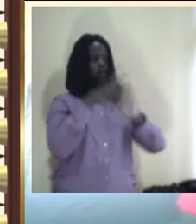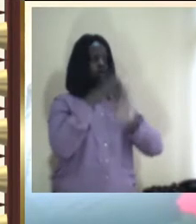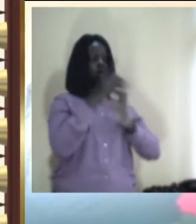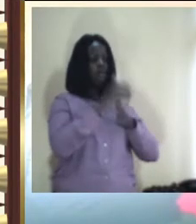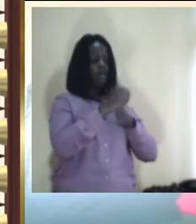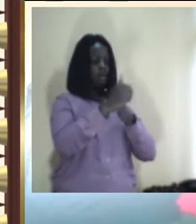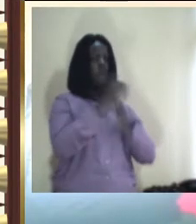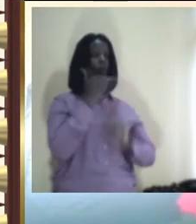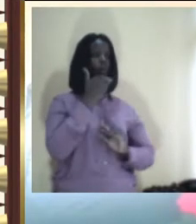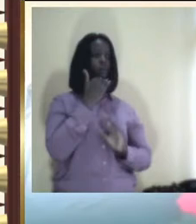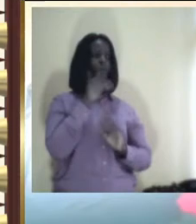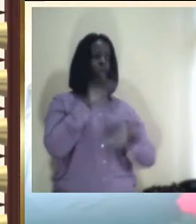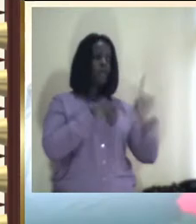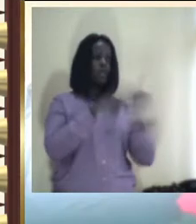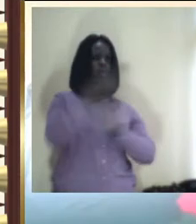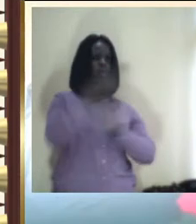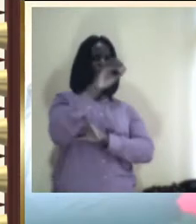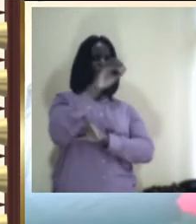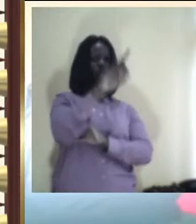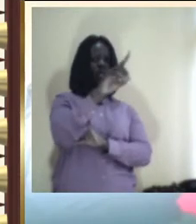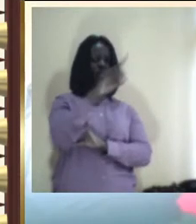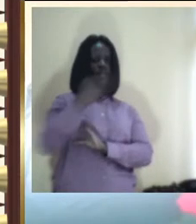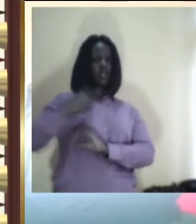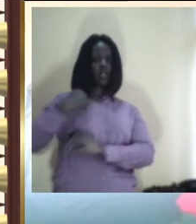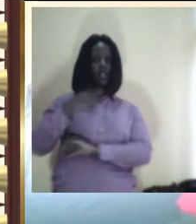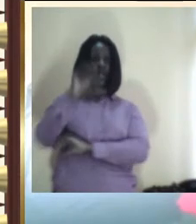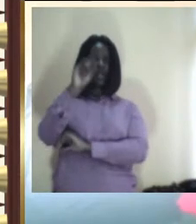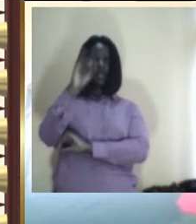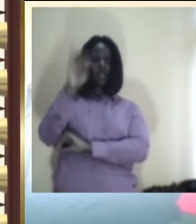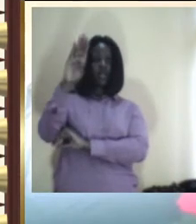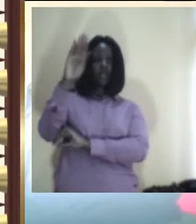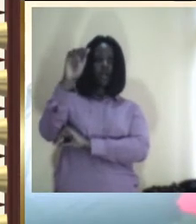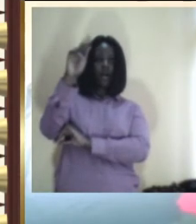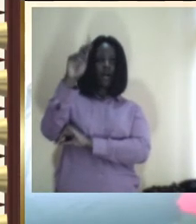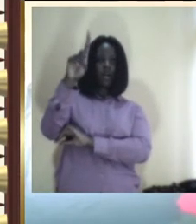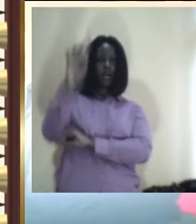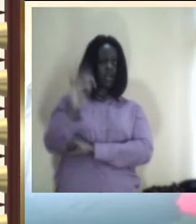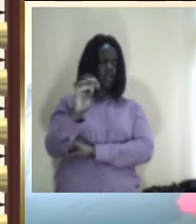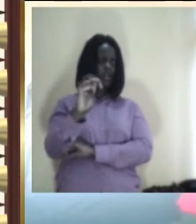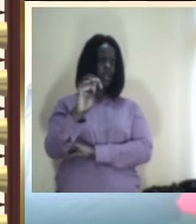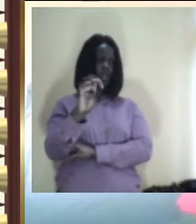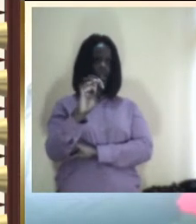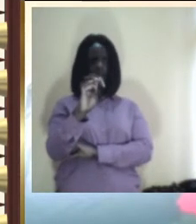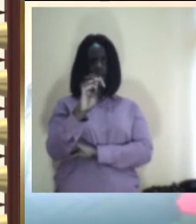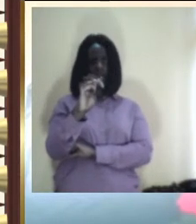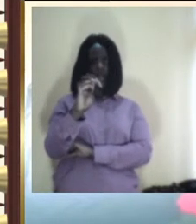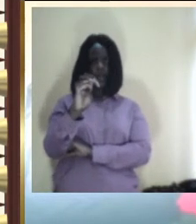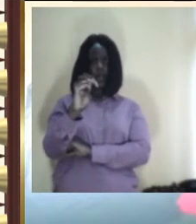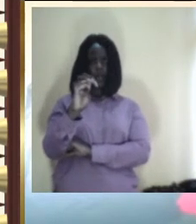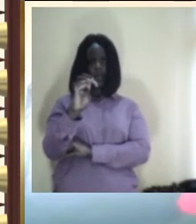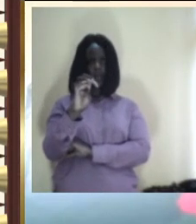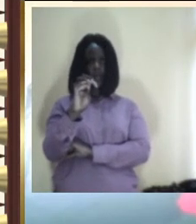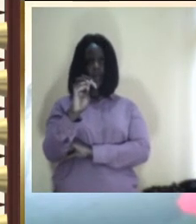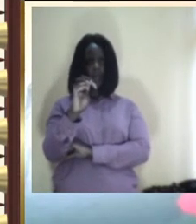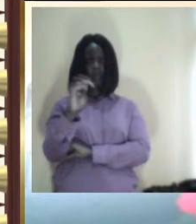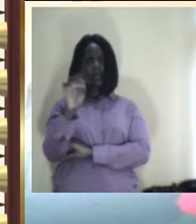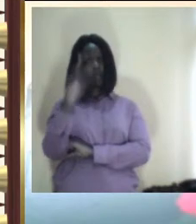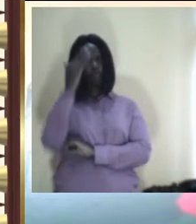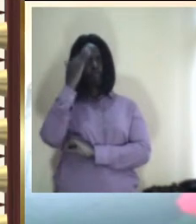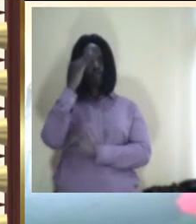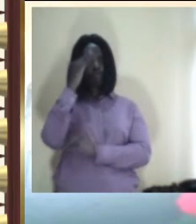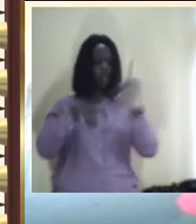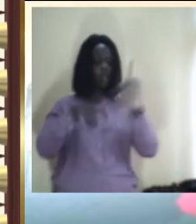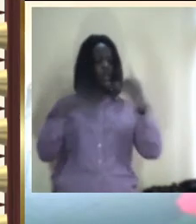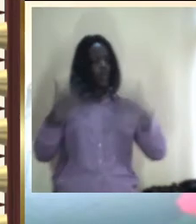HOD Usibande, who has newly and then come with an energy,